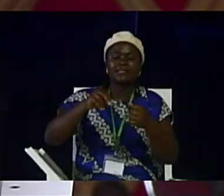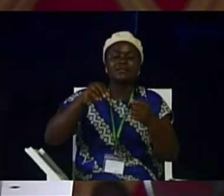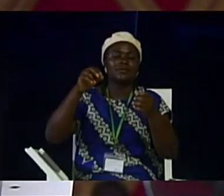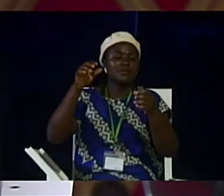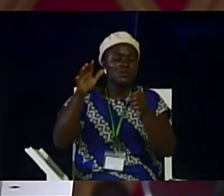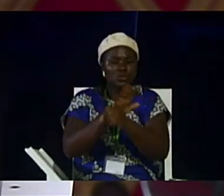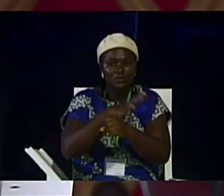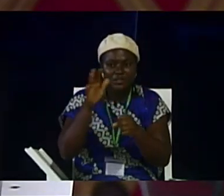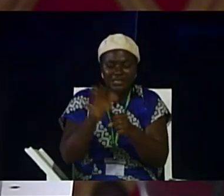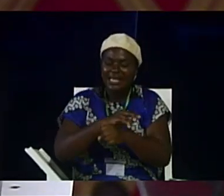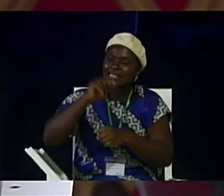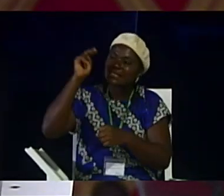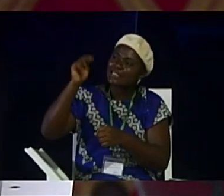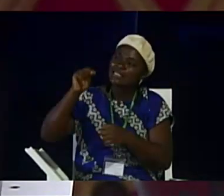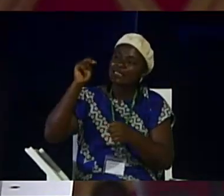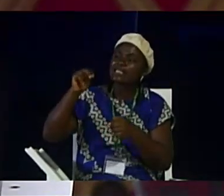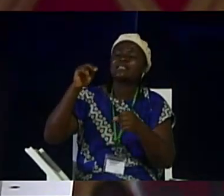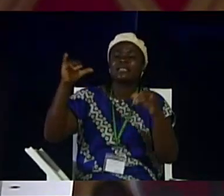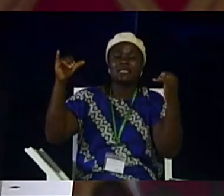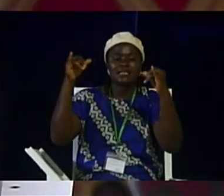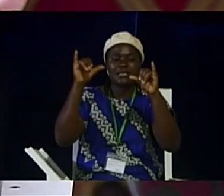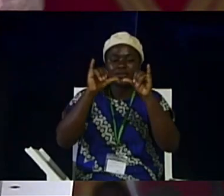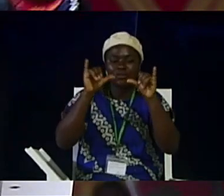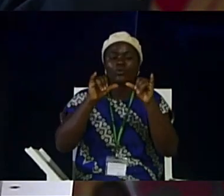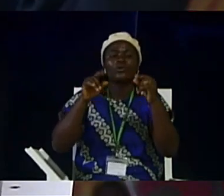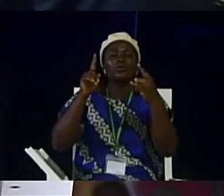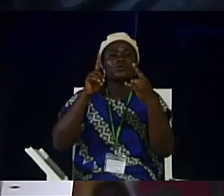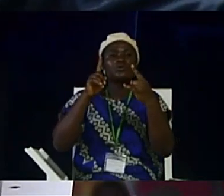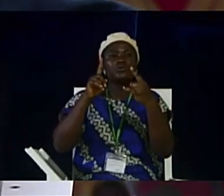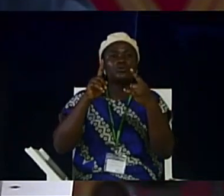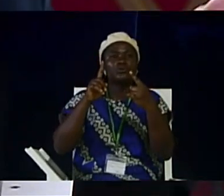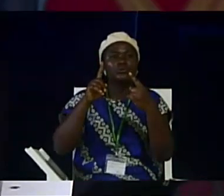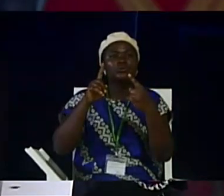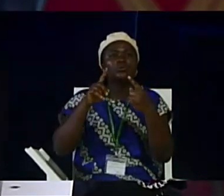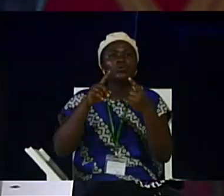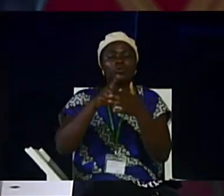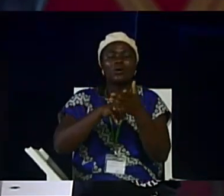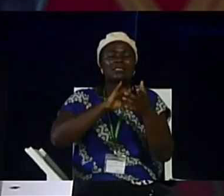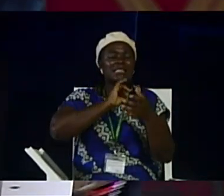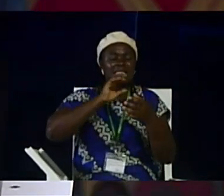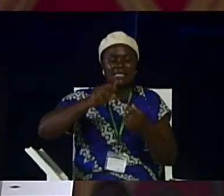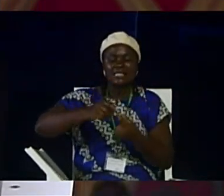means equal to what is specified.